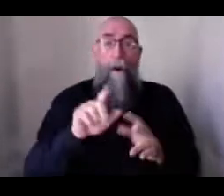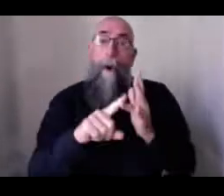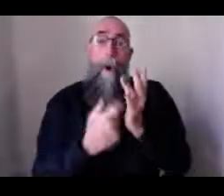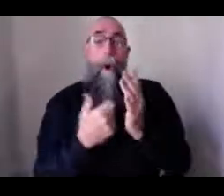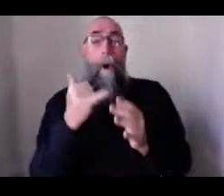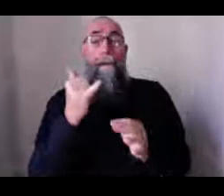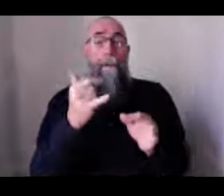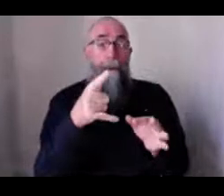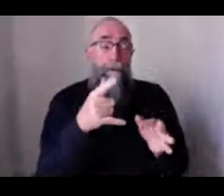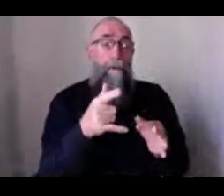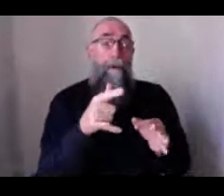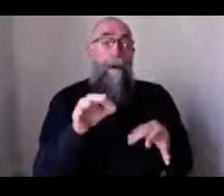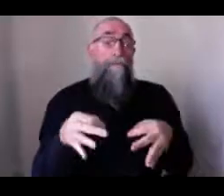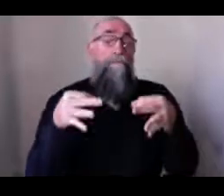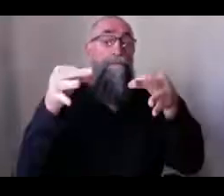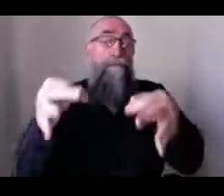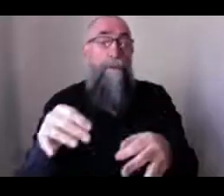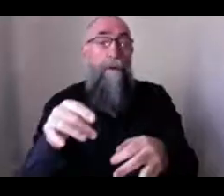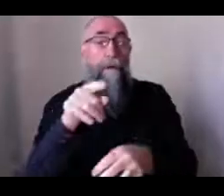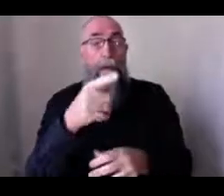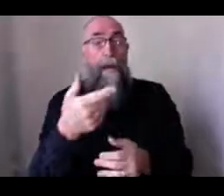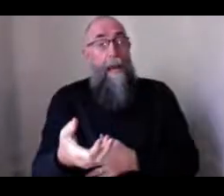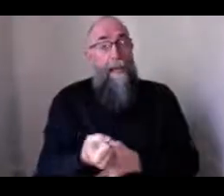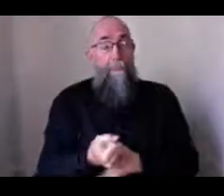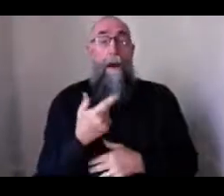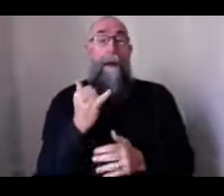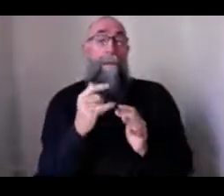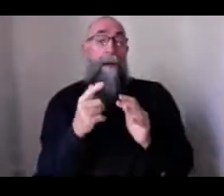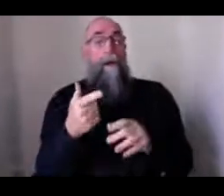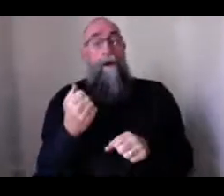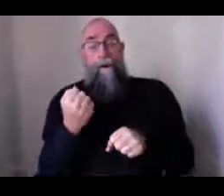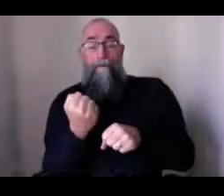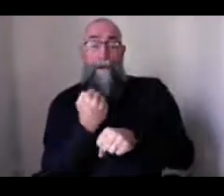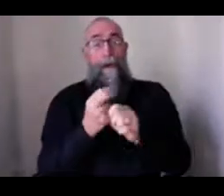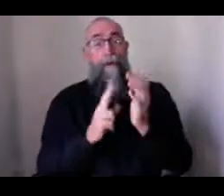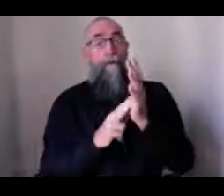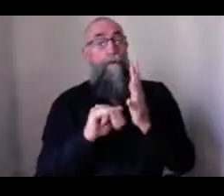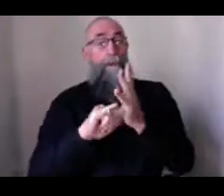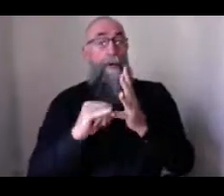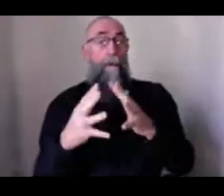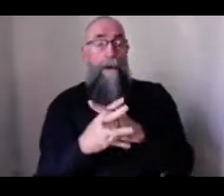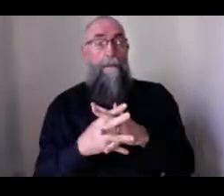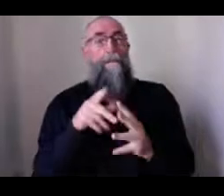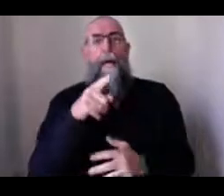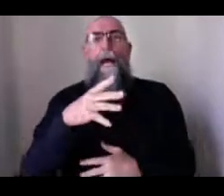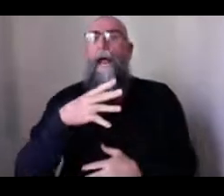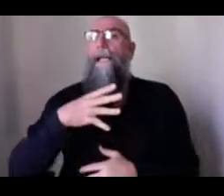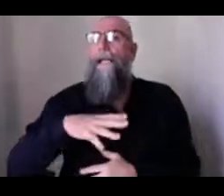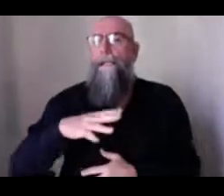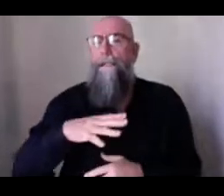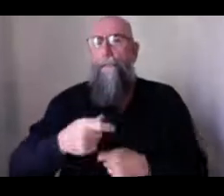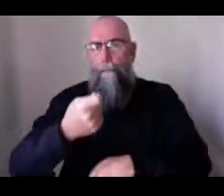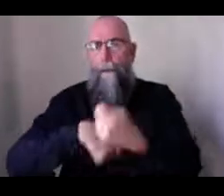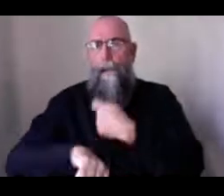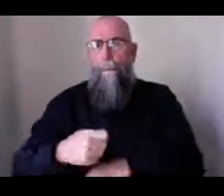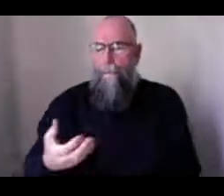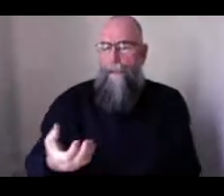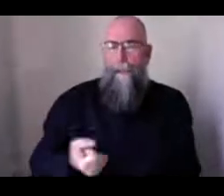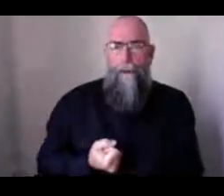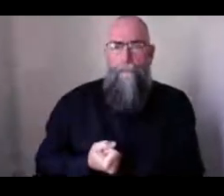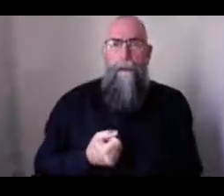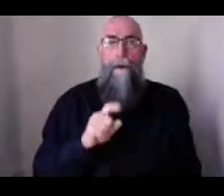Wales will prefer you to have more than, Create New South Wales as a form of income. You want to be looking at other sources of